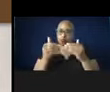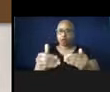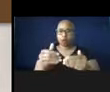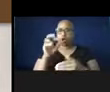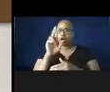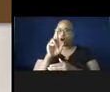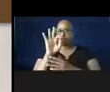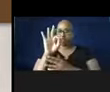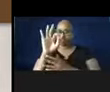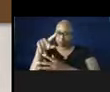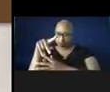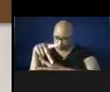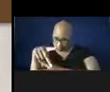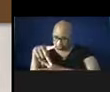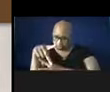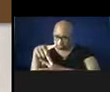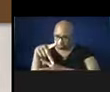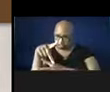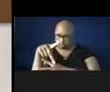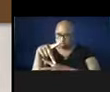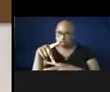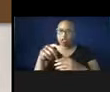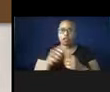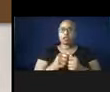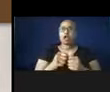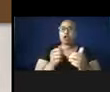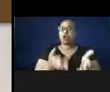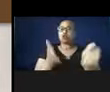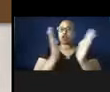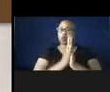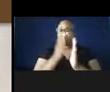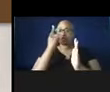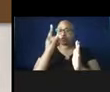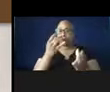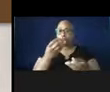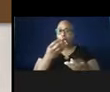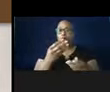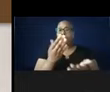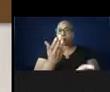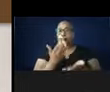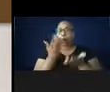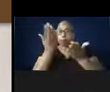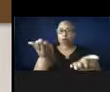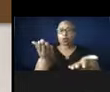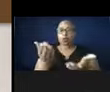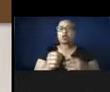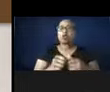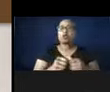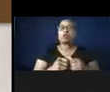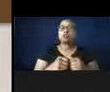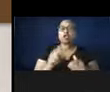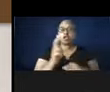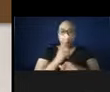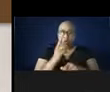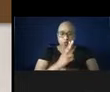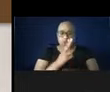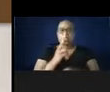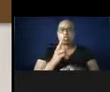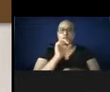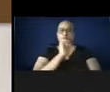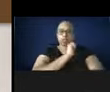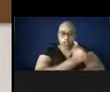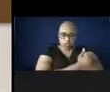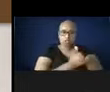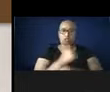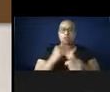for proposal, which would have been the next step in the RFEI, using a concession authority to allow for